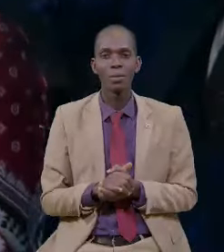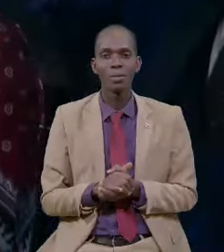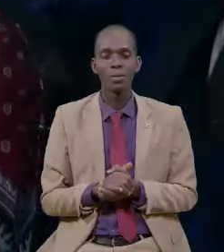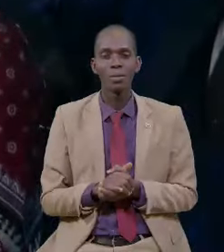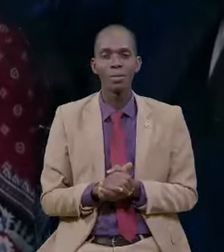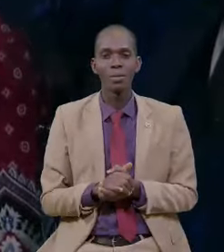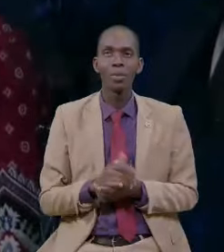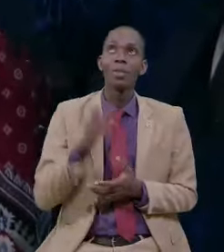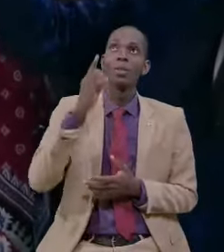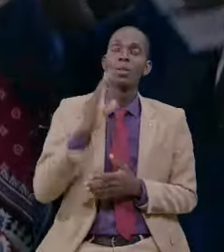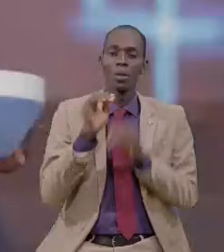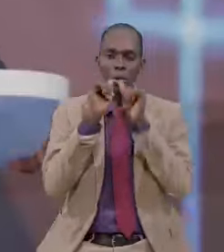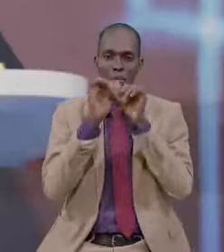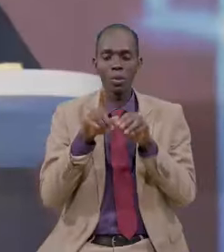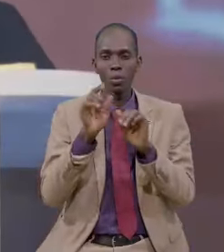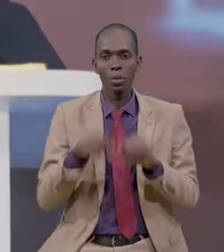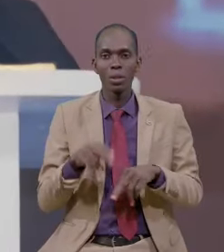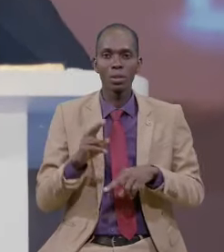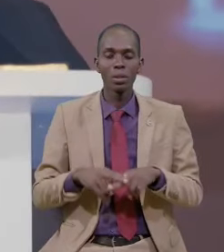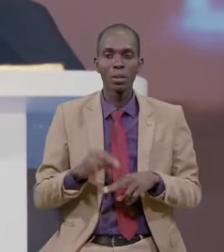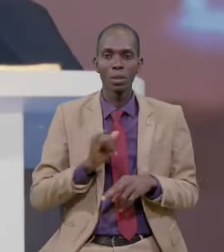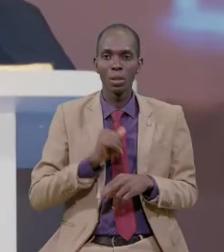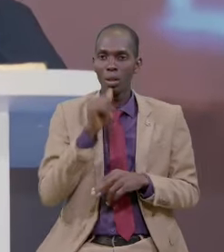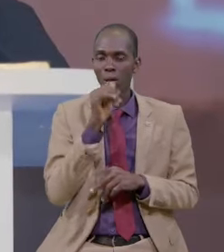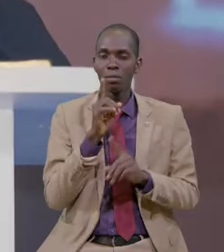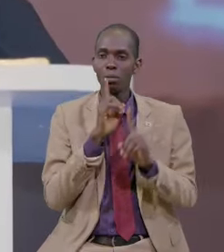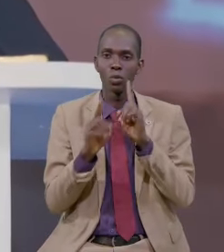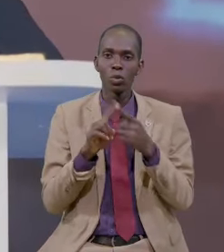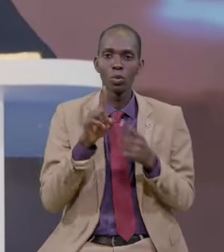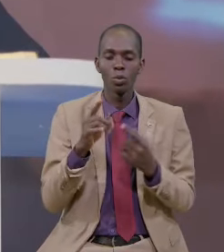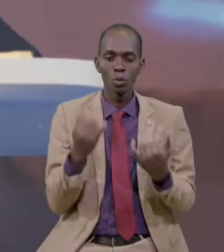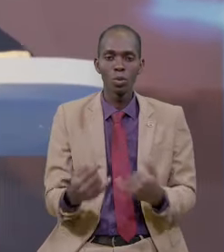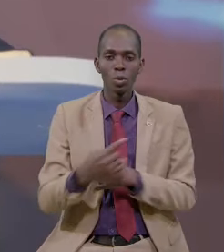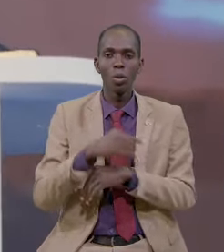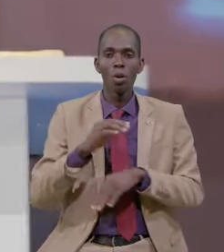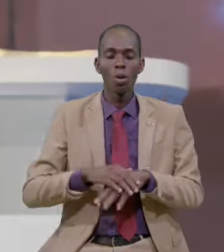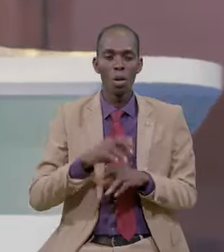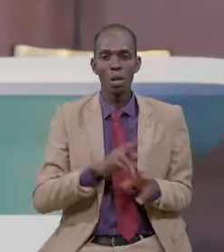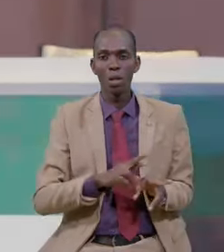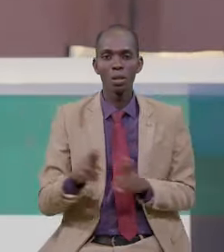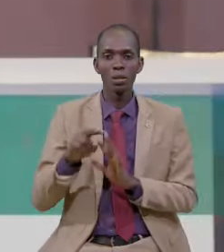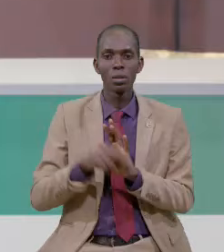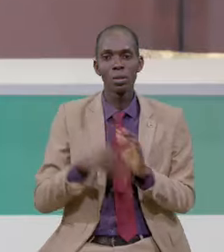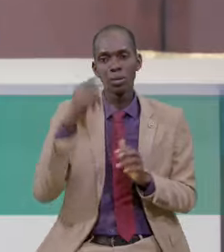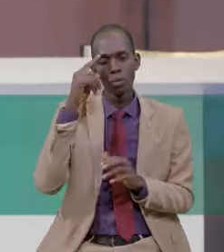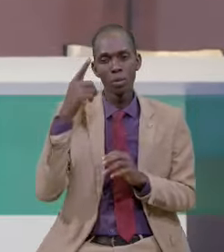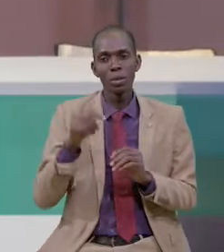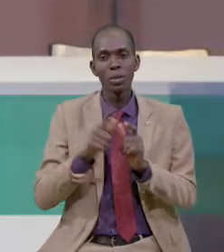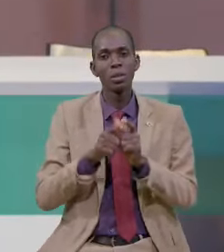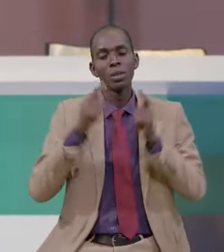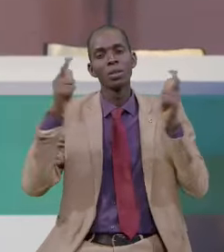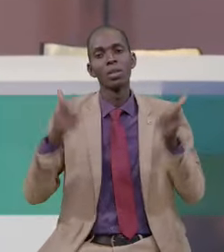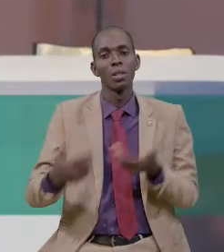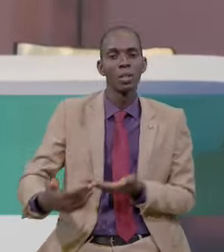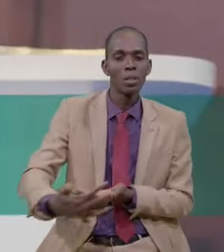God bless you. You can see now, I'm talking today on readiness for the great harvest at